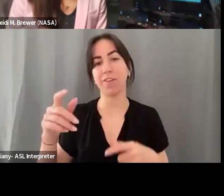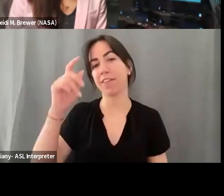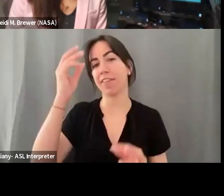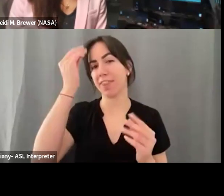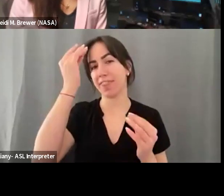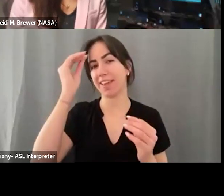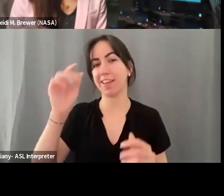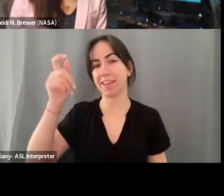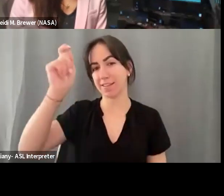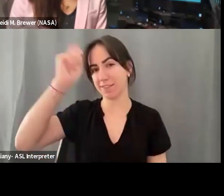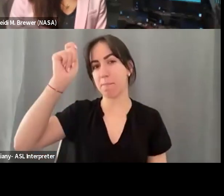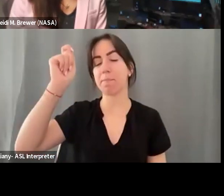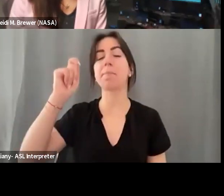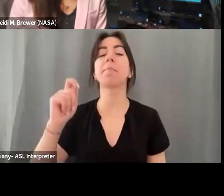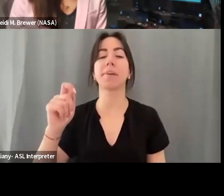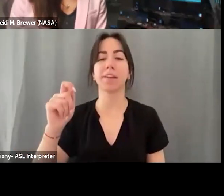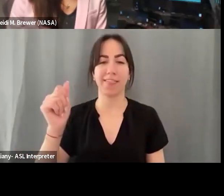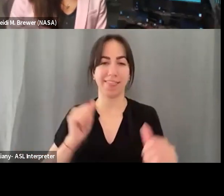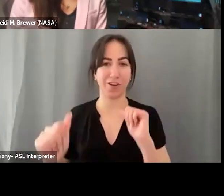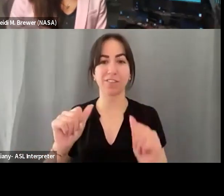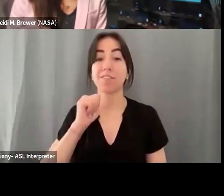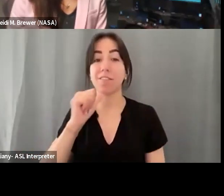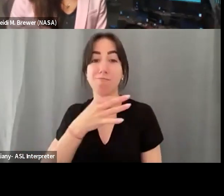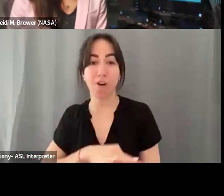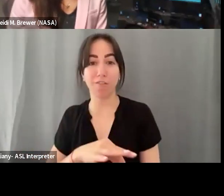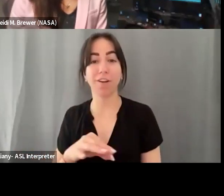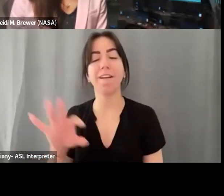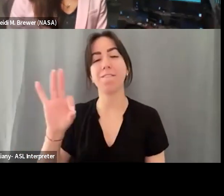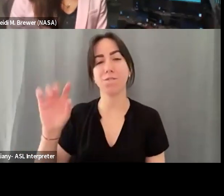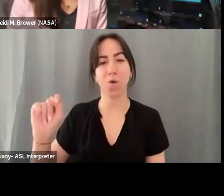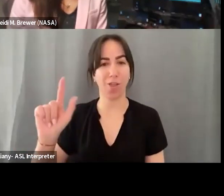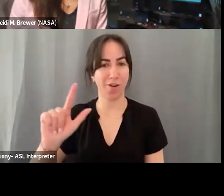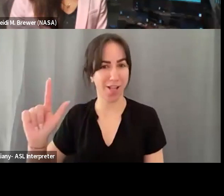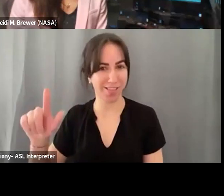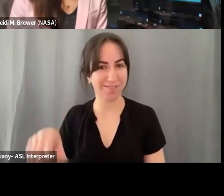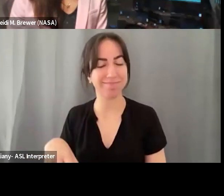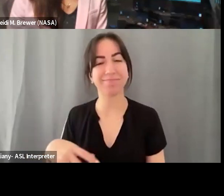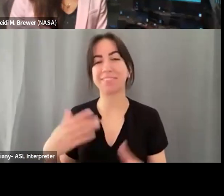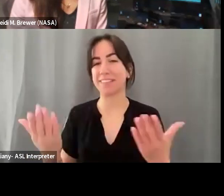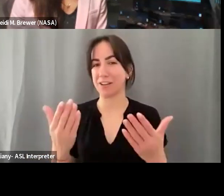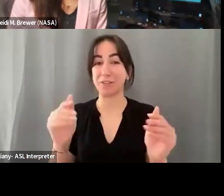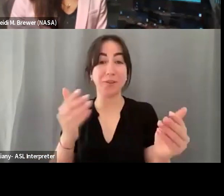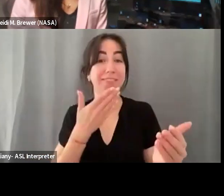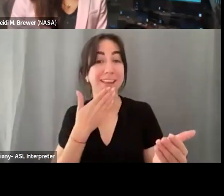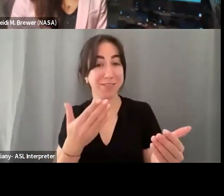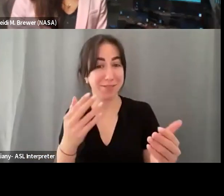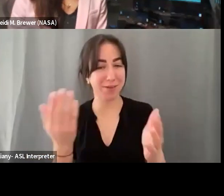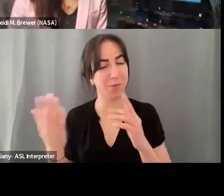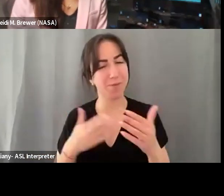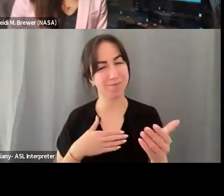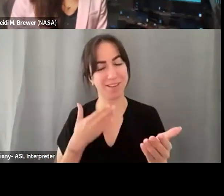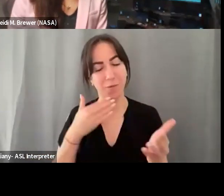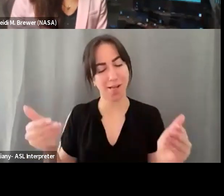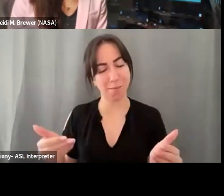is a professional nonprofit theater company in Fort Lauderdale, Florida. Welcome, Nicole, and thanks for being here.